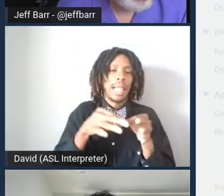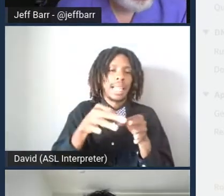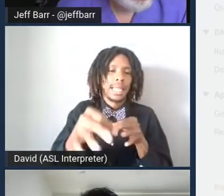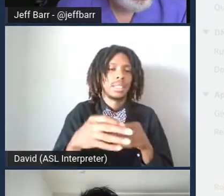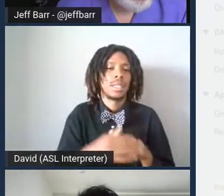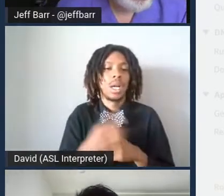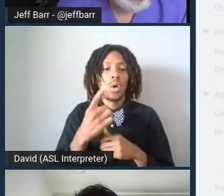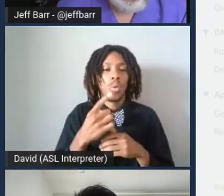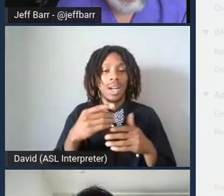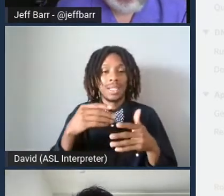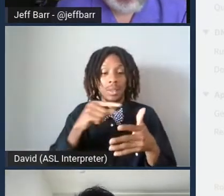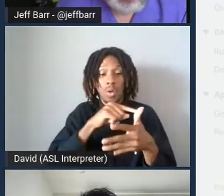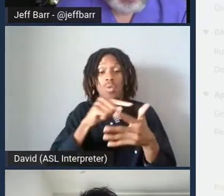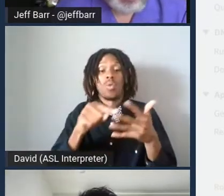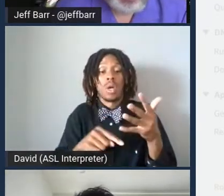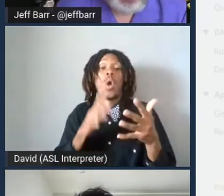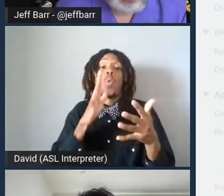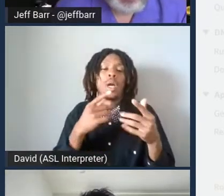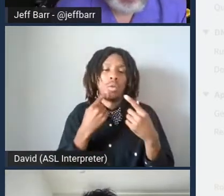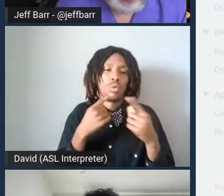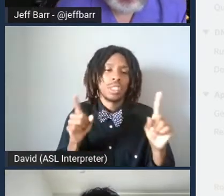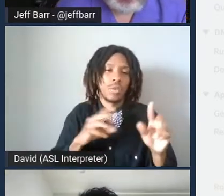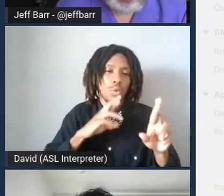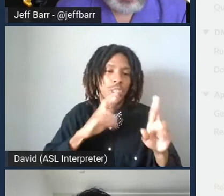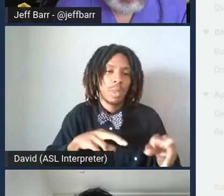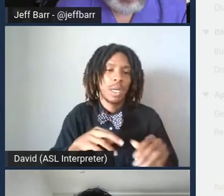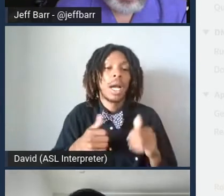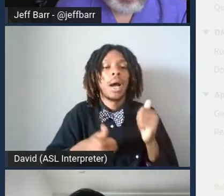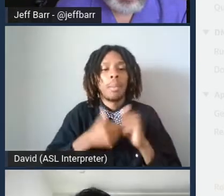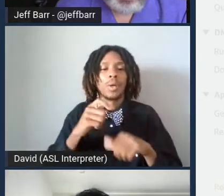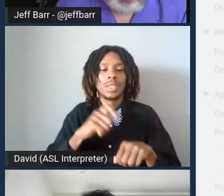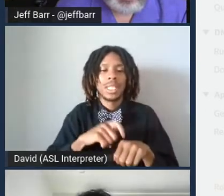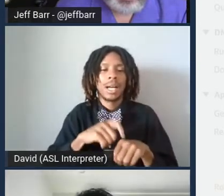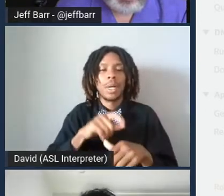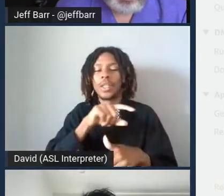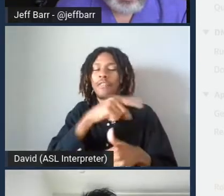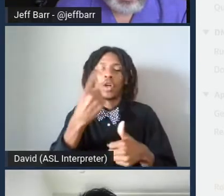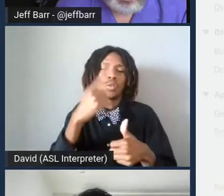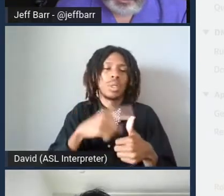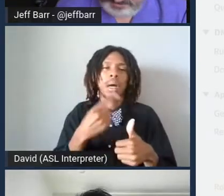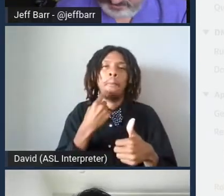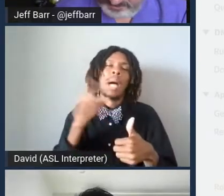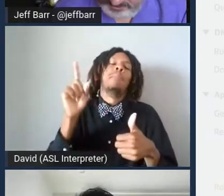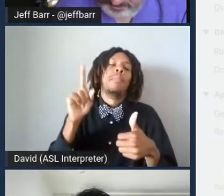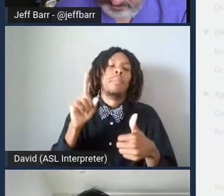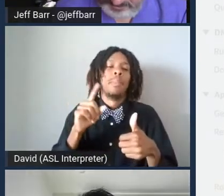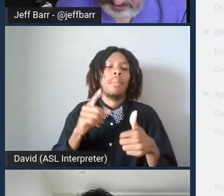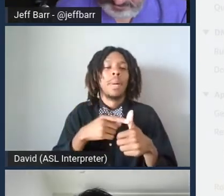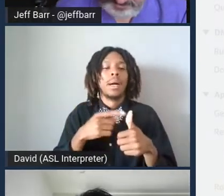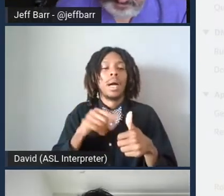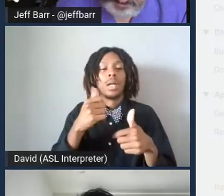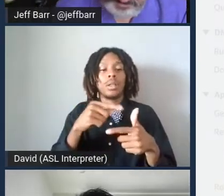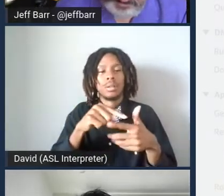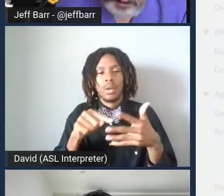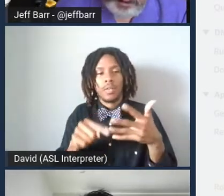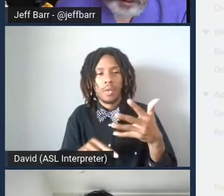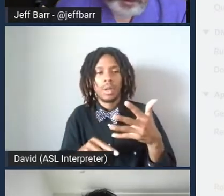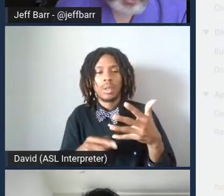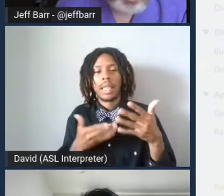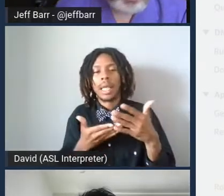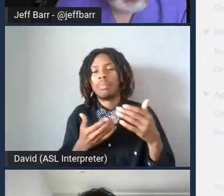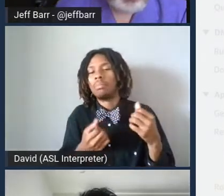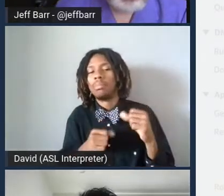one endpoint will give you a successful response. Most of the time, that'll be like the very first endpoint you try, but then the other four will be there